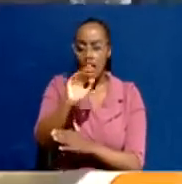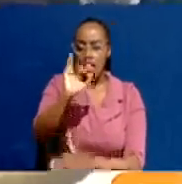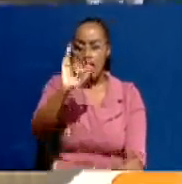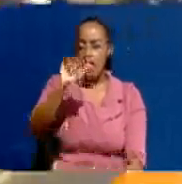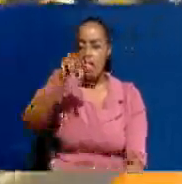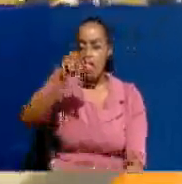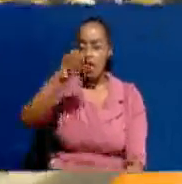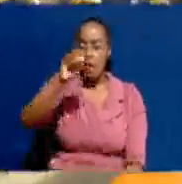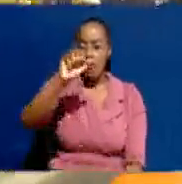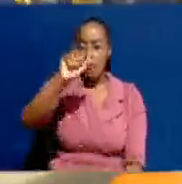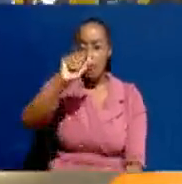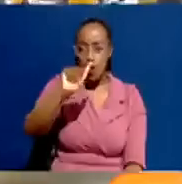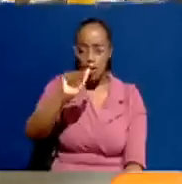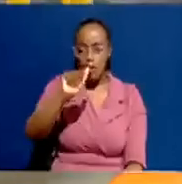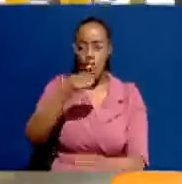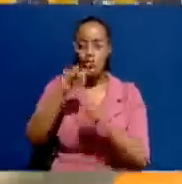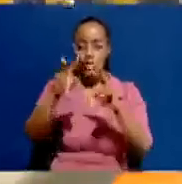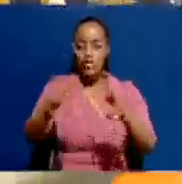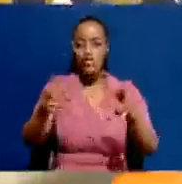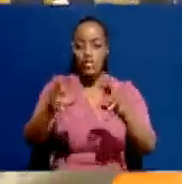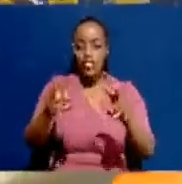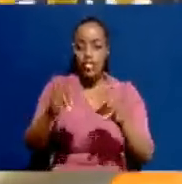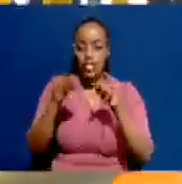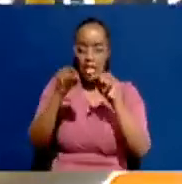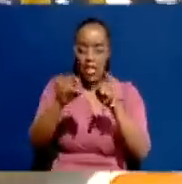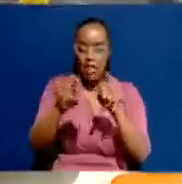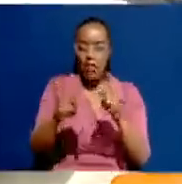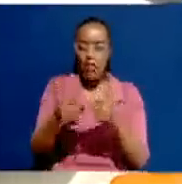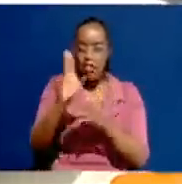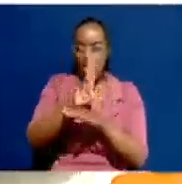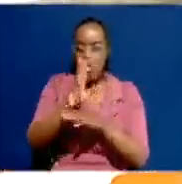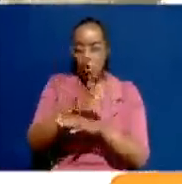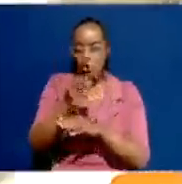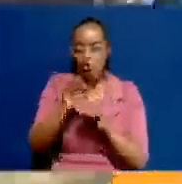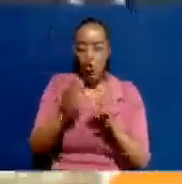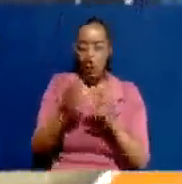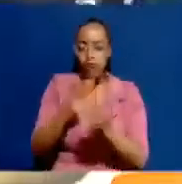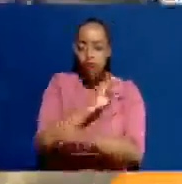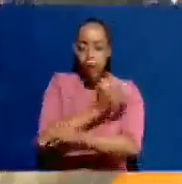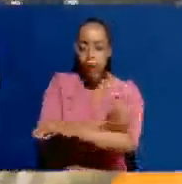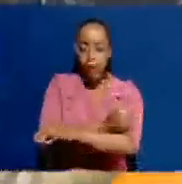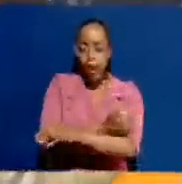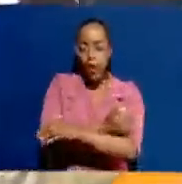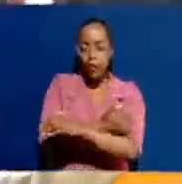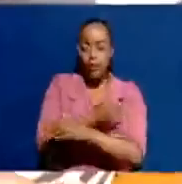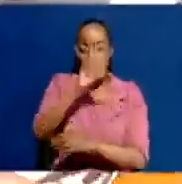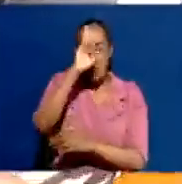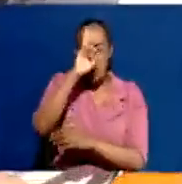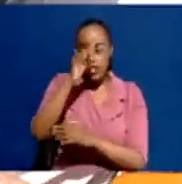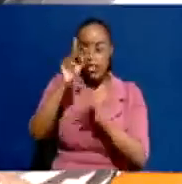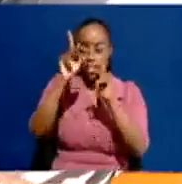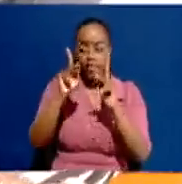Policing and Oversight Authority to investigate allegations of excessive use of force by police in Kisumu. The